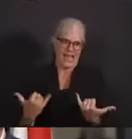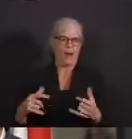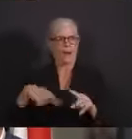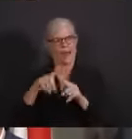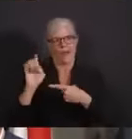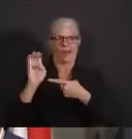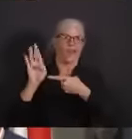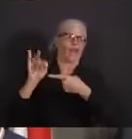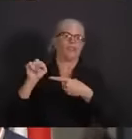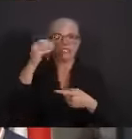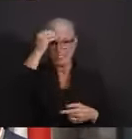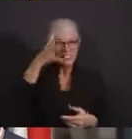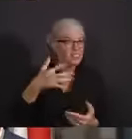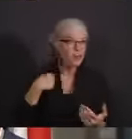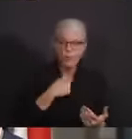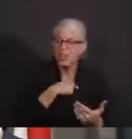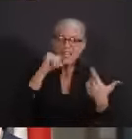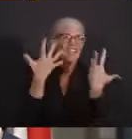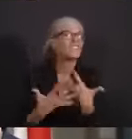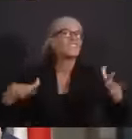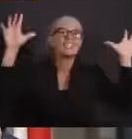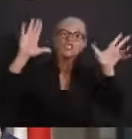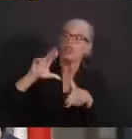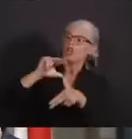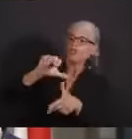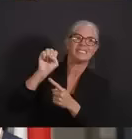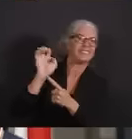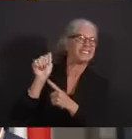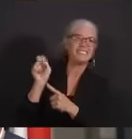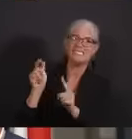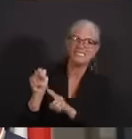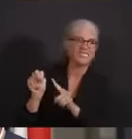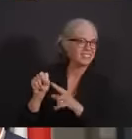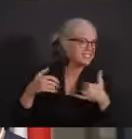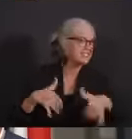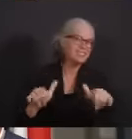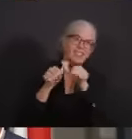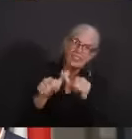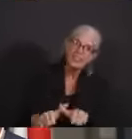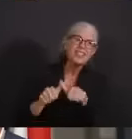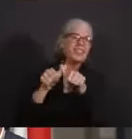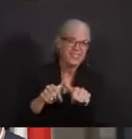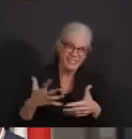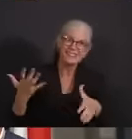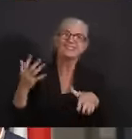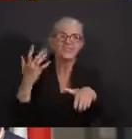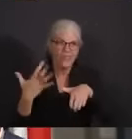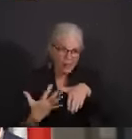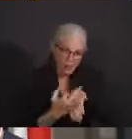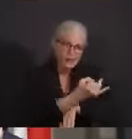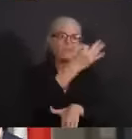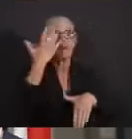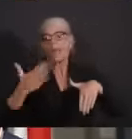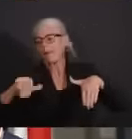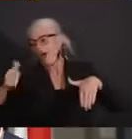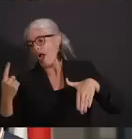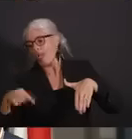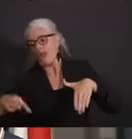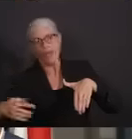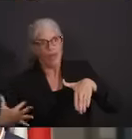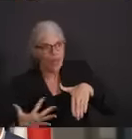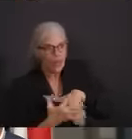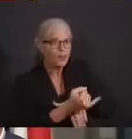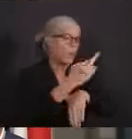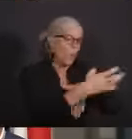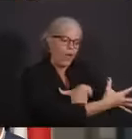hurricane season. There is the possibility of another storm brewing, and it's going to come into the Gulf. It's possible. I hope it doesn't happen. But